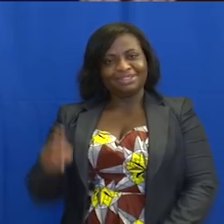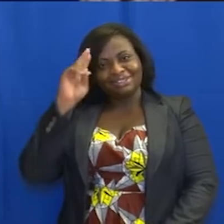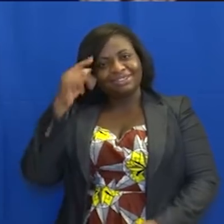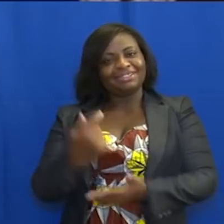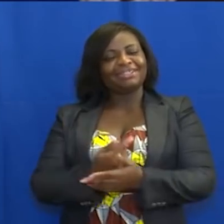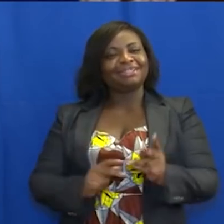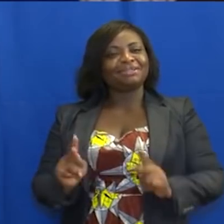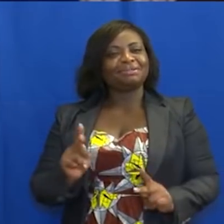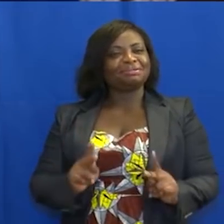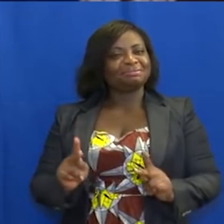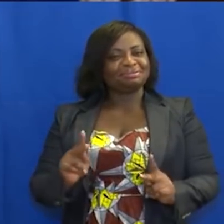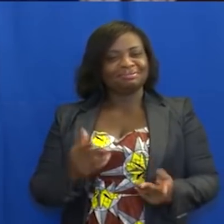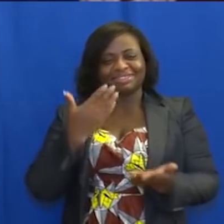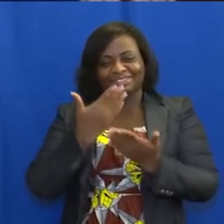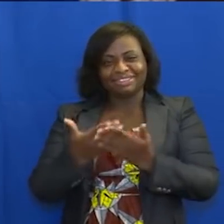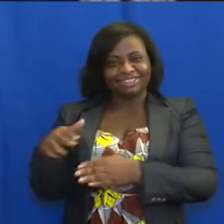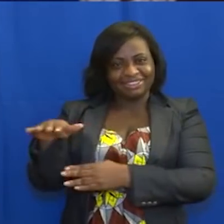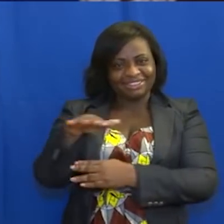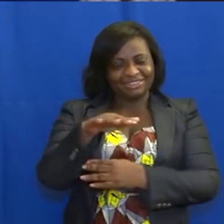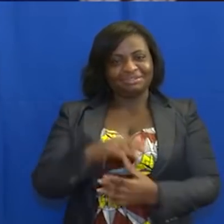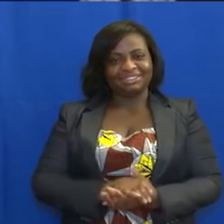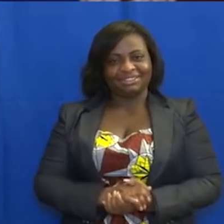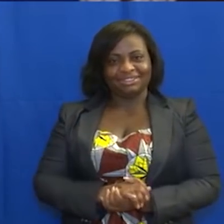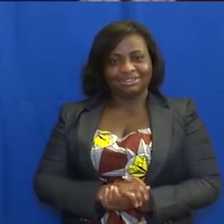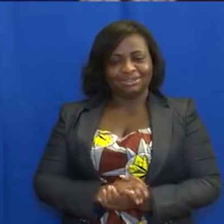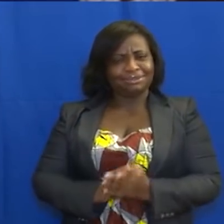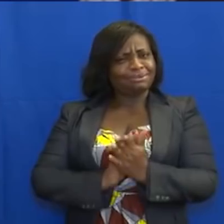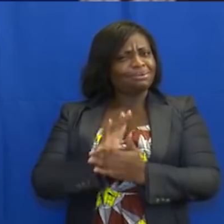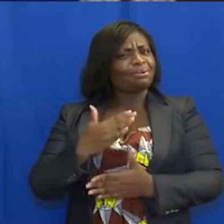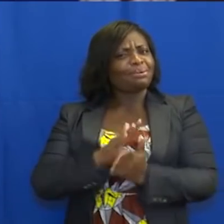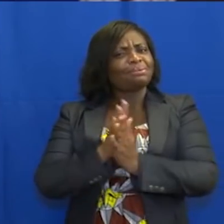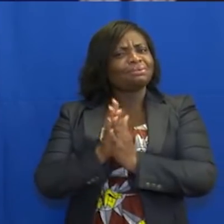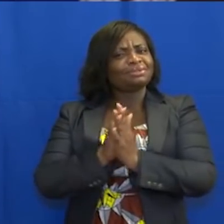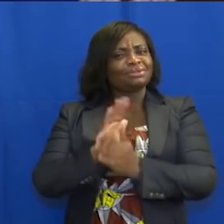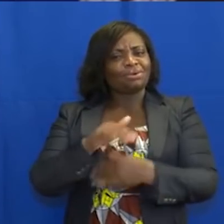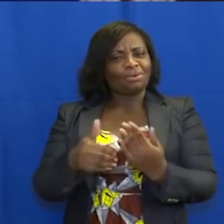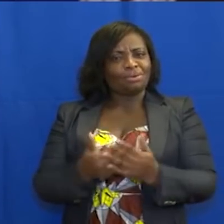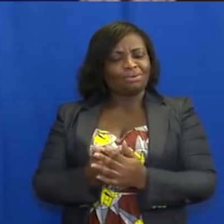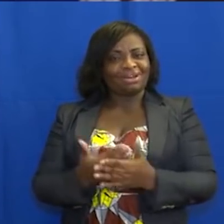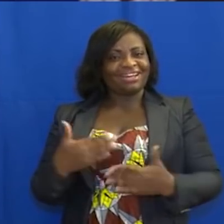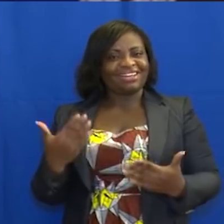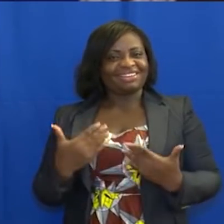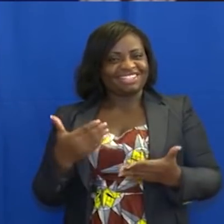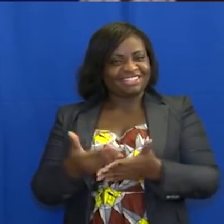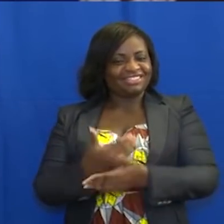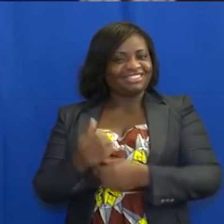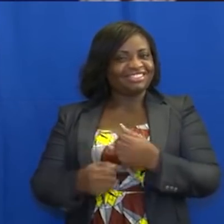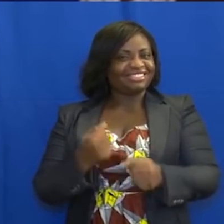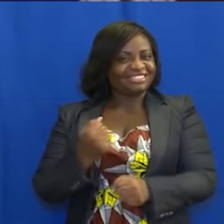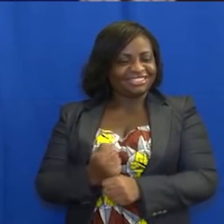Fellow Ghanaians, good evening. I wish all of you a happy and prosperous new